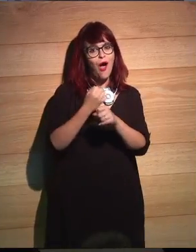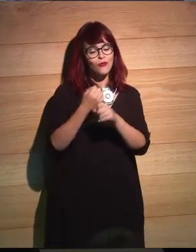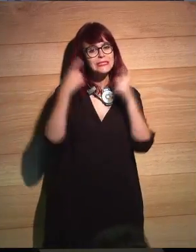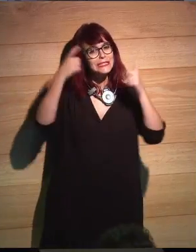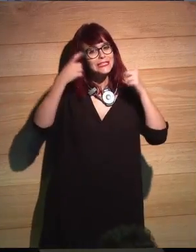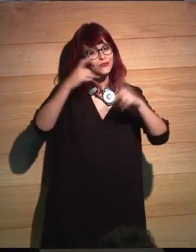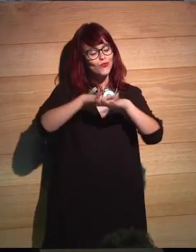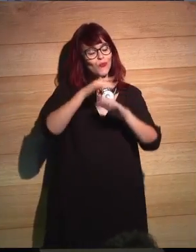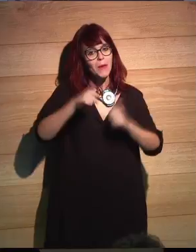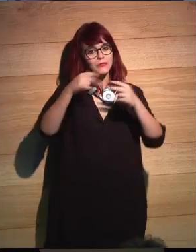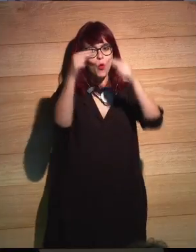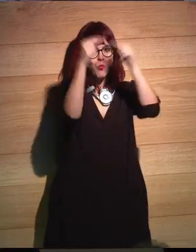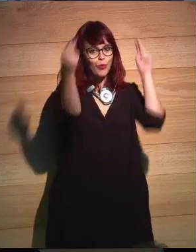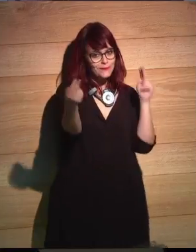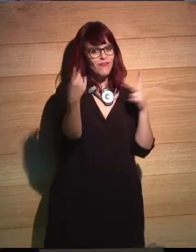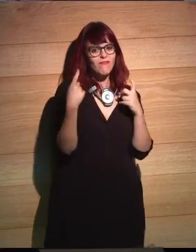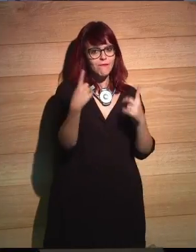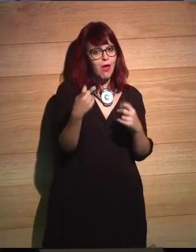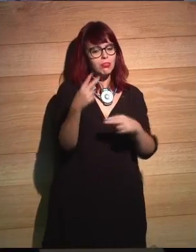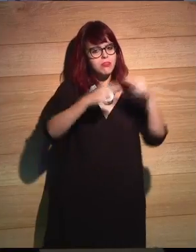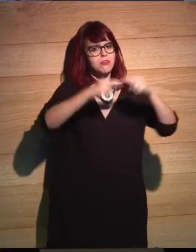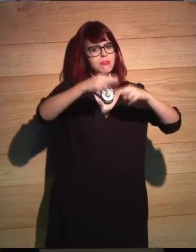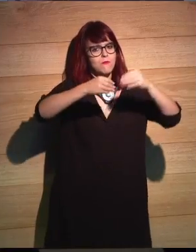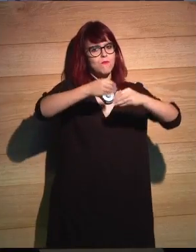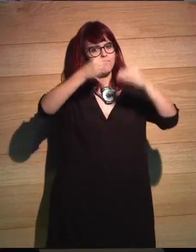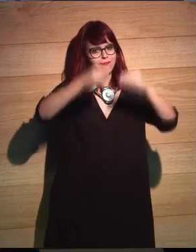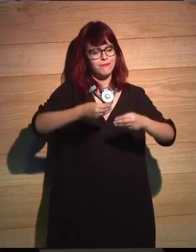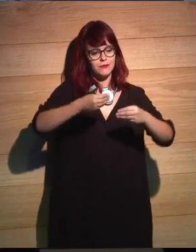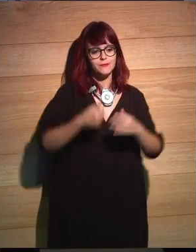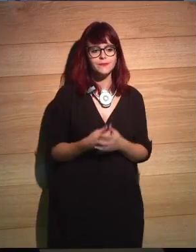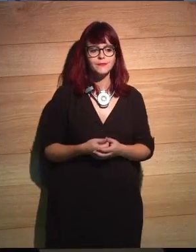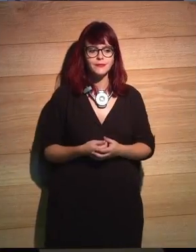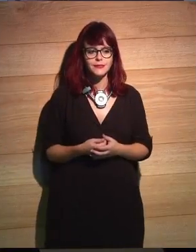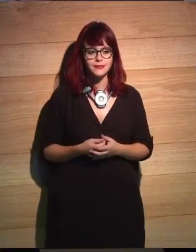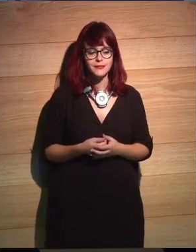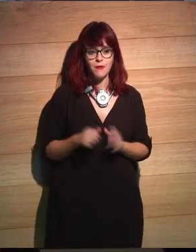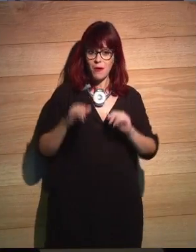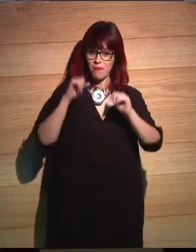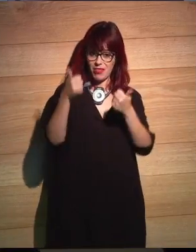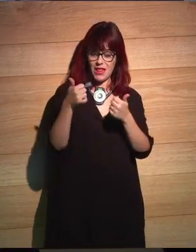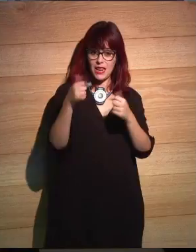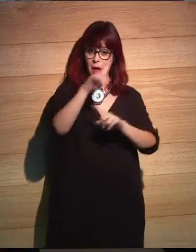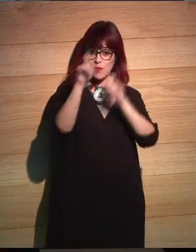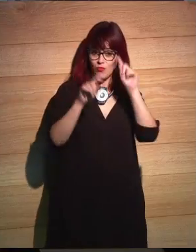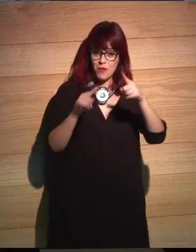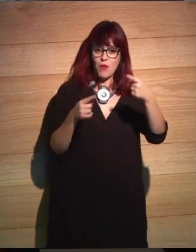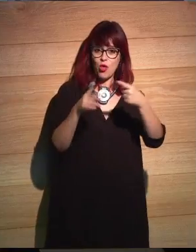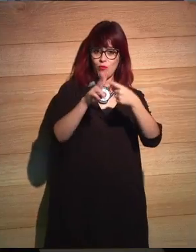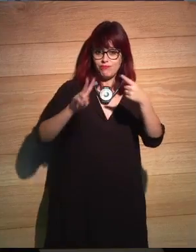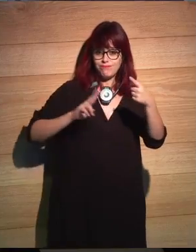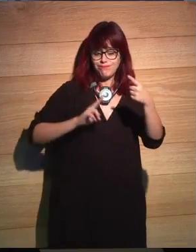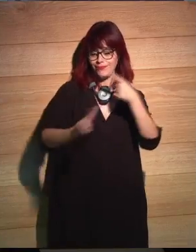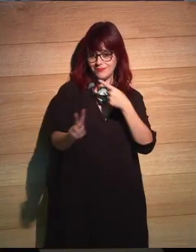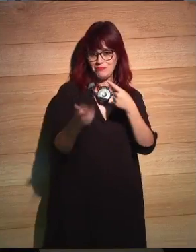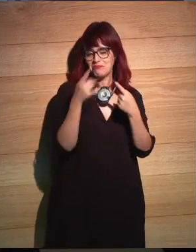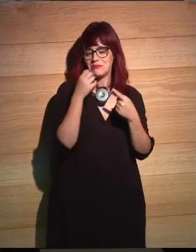But yes, can I start a bit with the first question as well? Because I was thinking